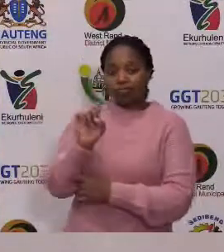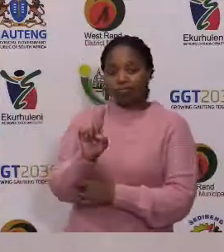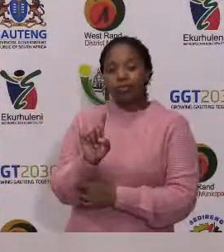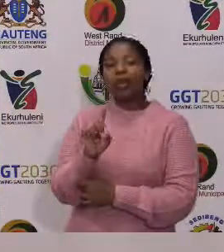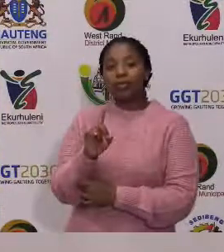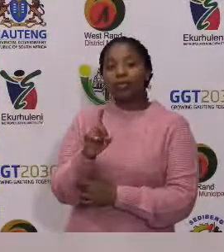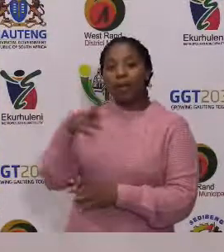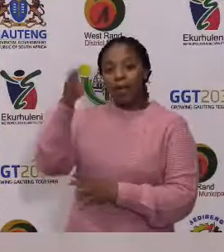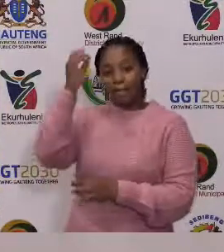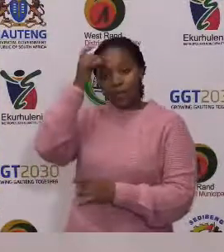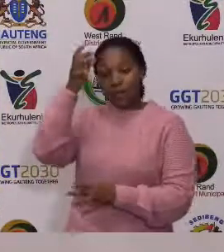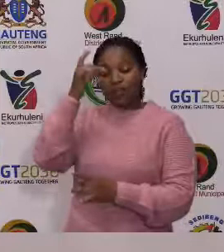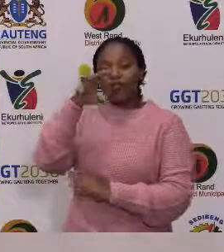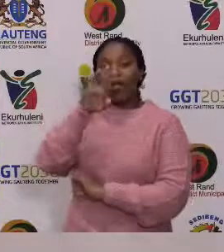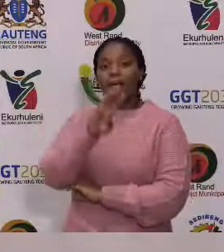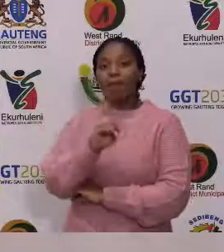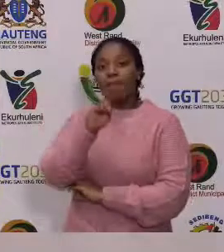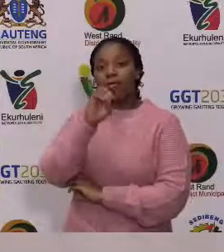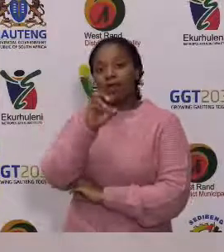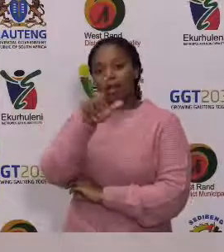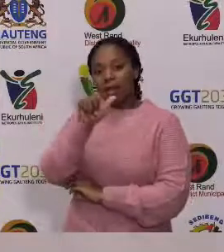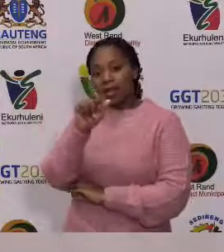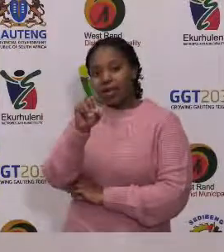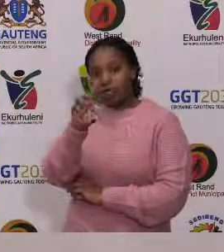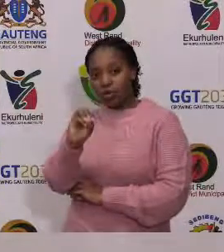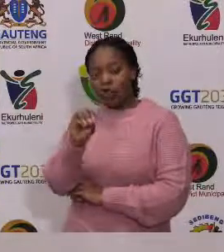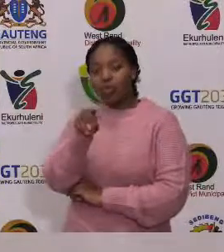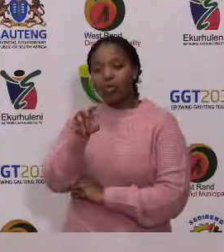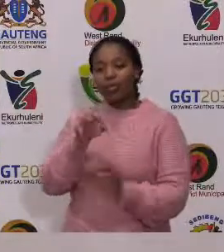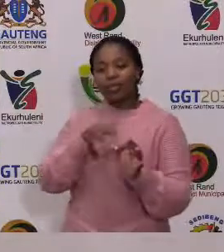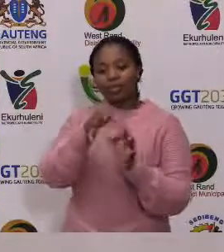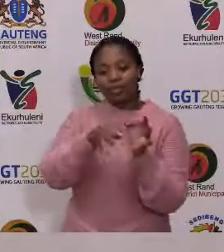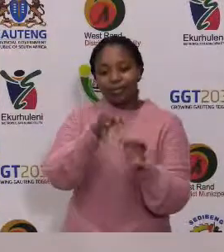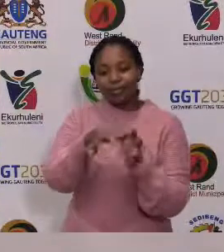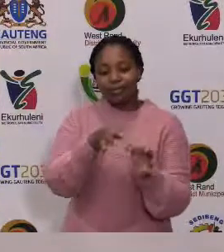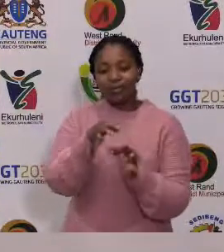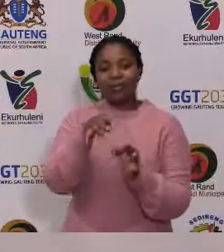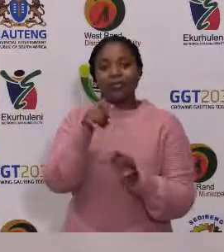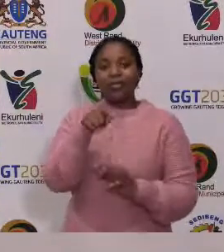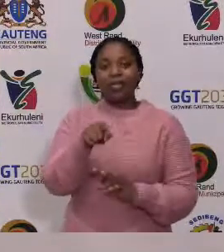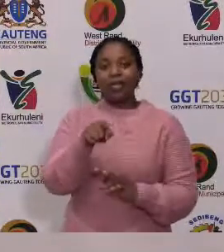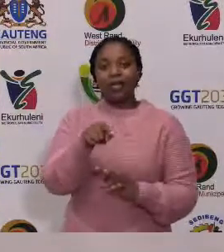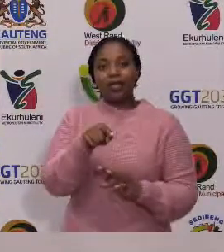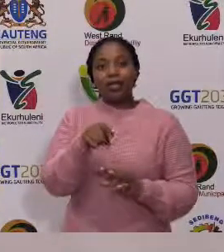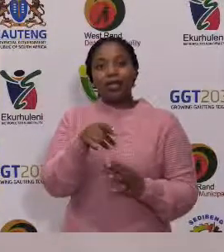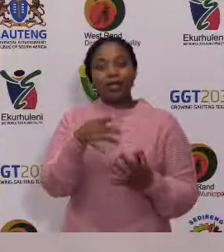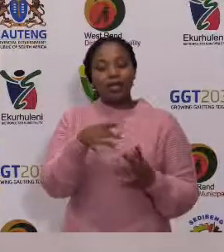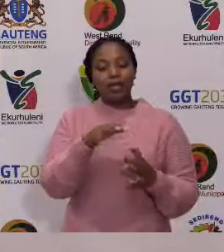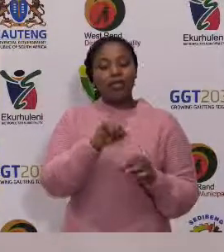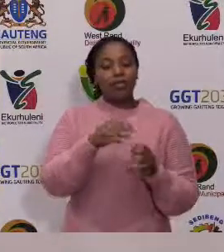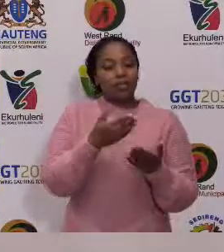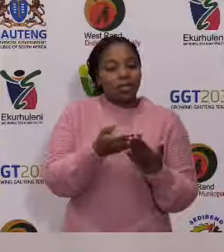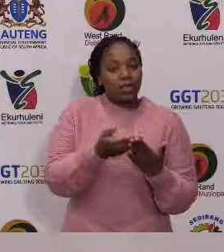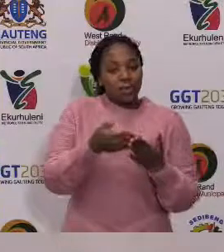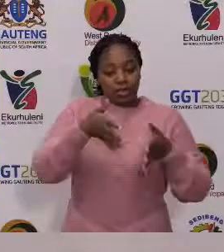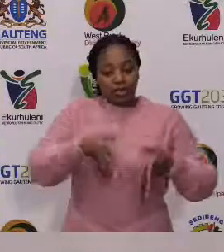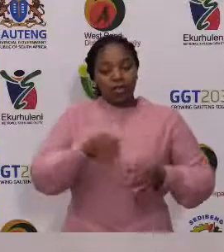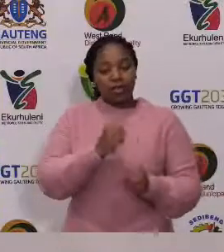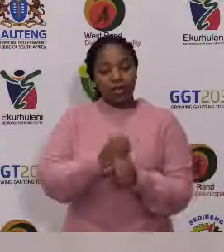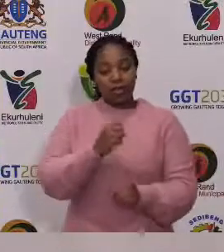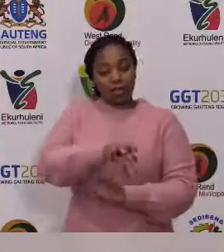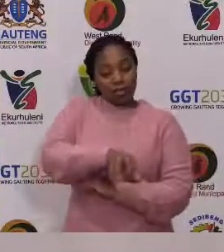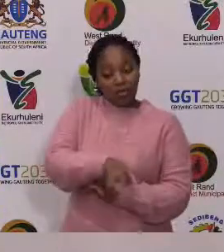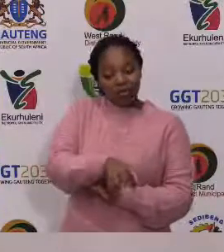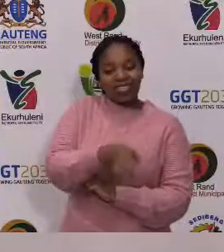is actually going to give more details about the mobility in the province, as well as the resurgence and third wave risk